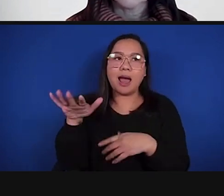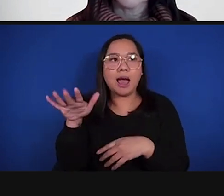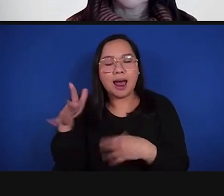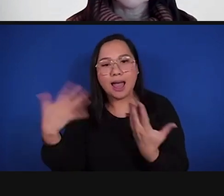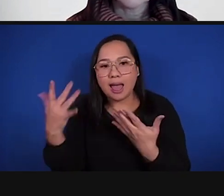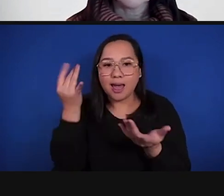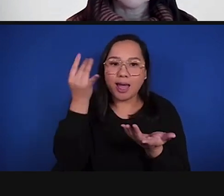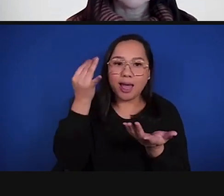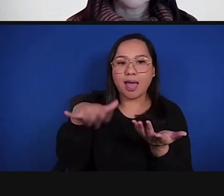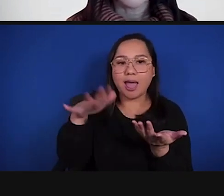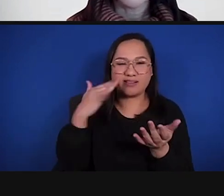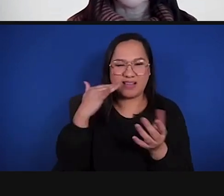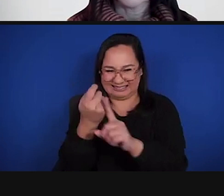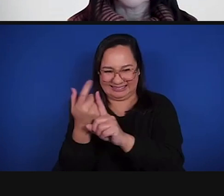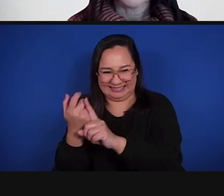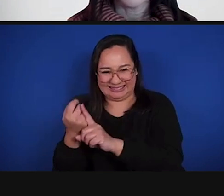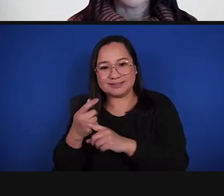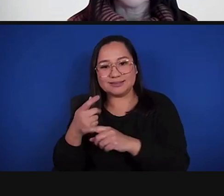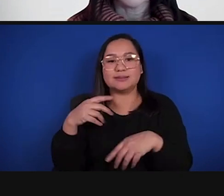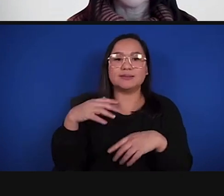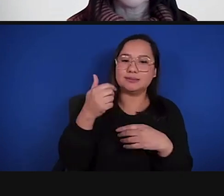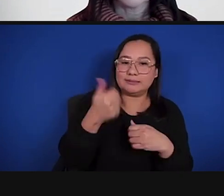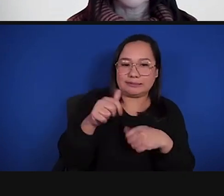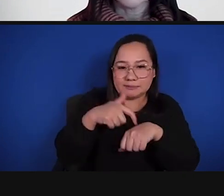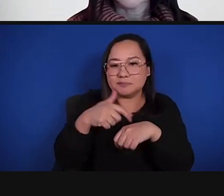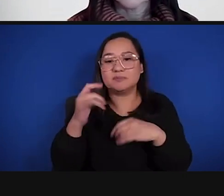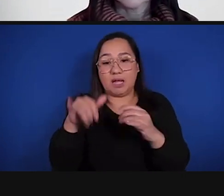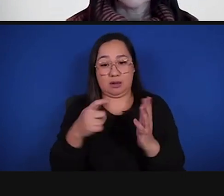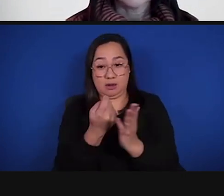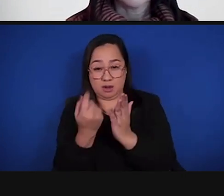read transcript. This allows for assimilation and participation.